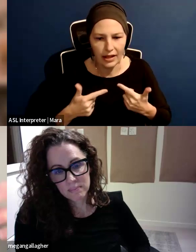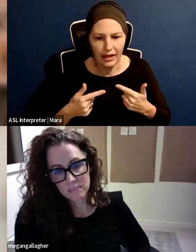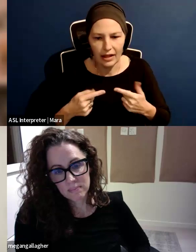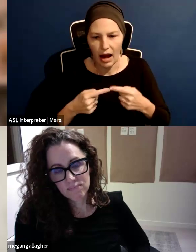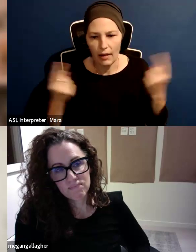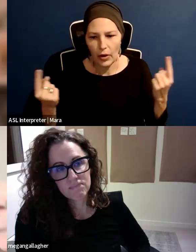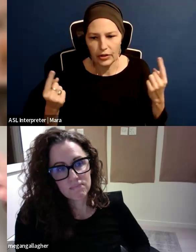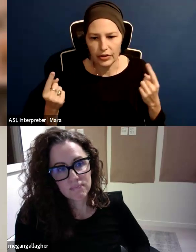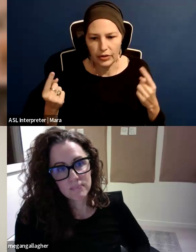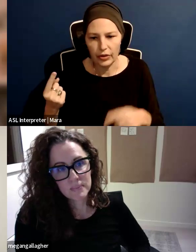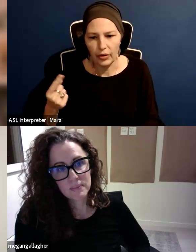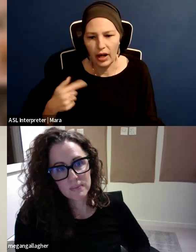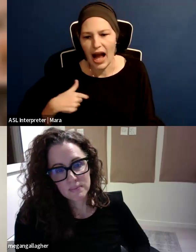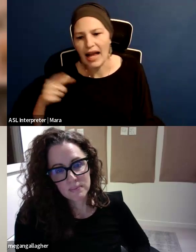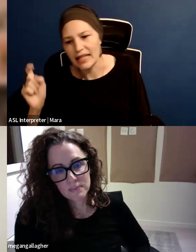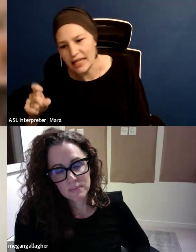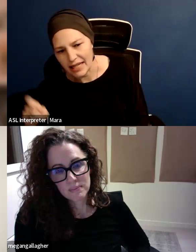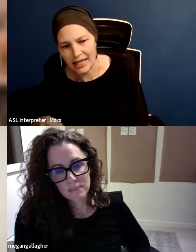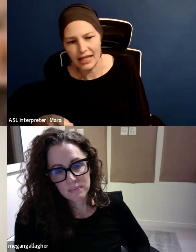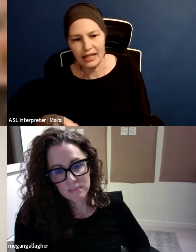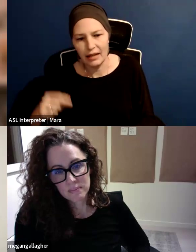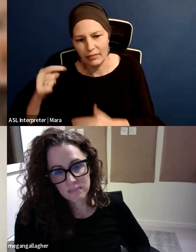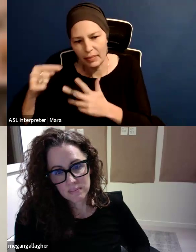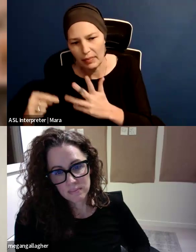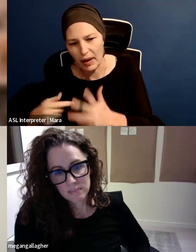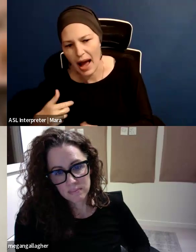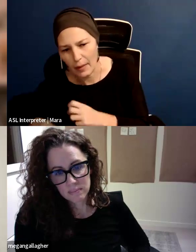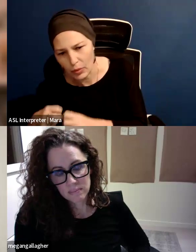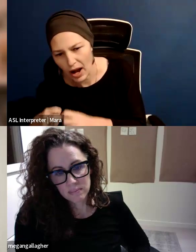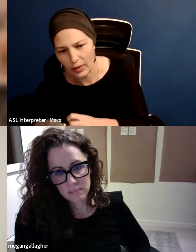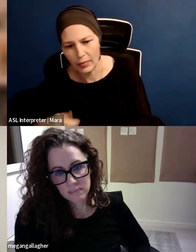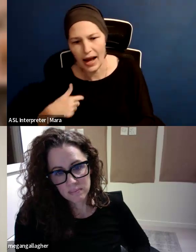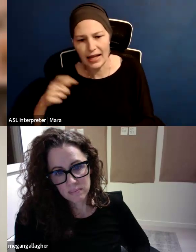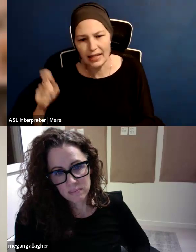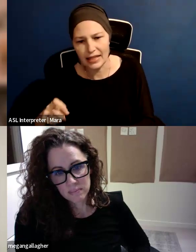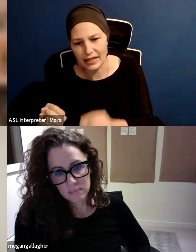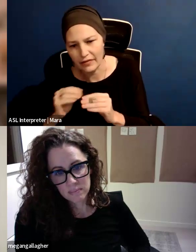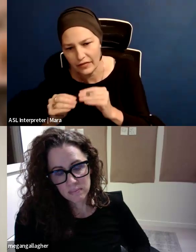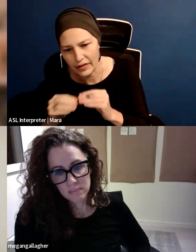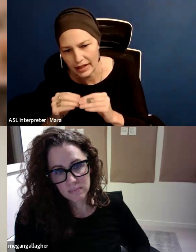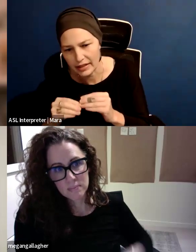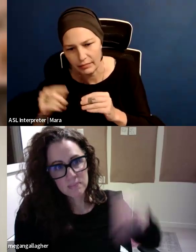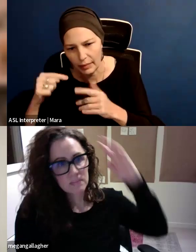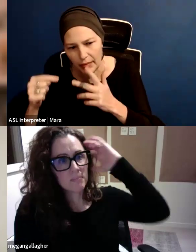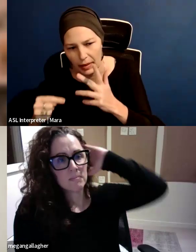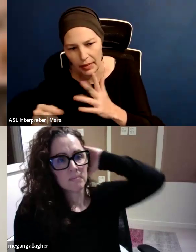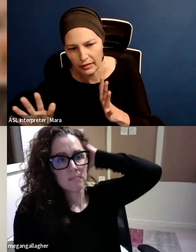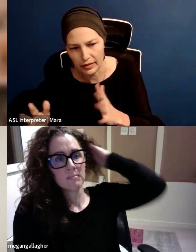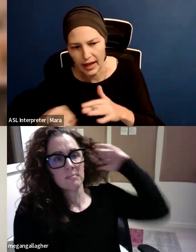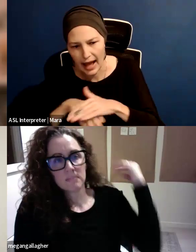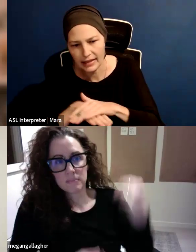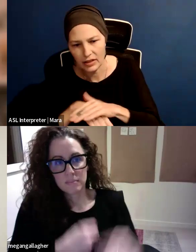fix in order to access the world. And like what I find really interesting and moving about Brian's story in particular and All Her Fault